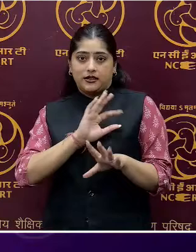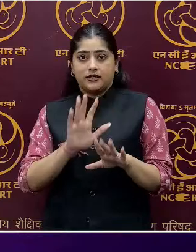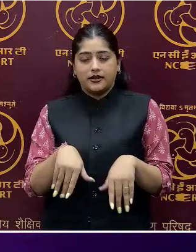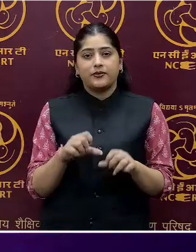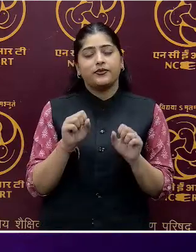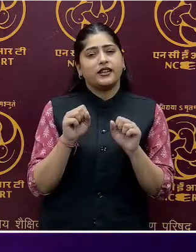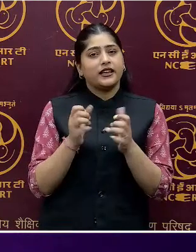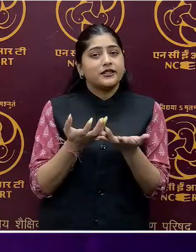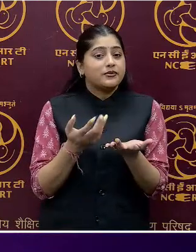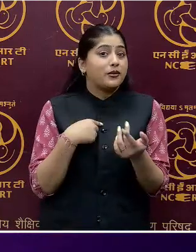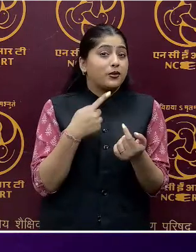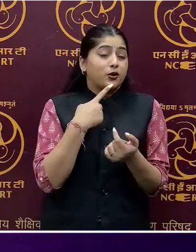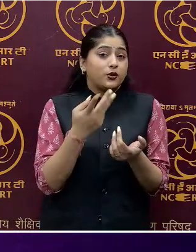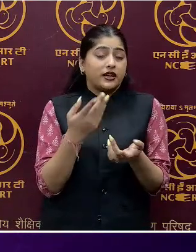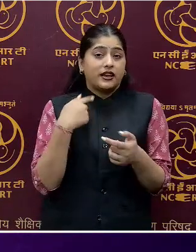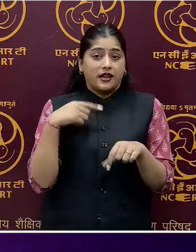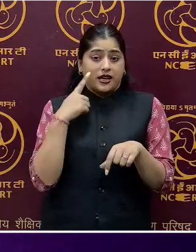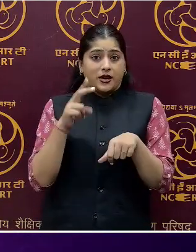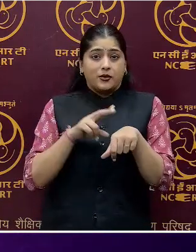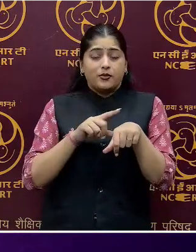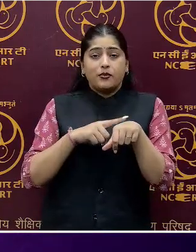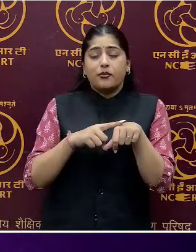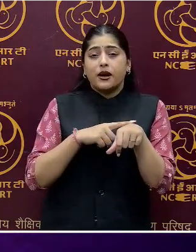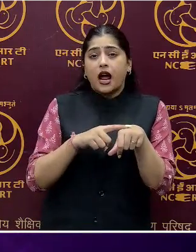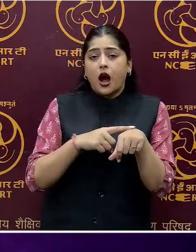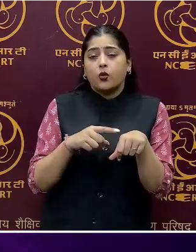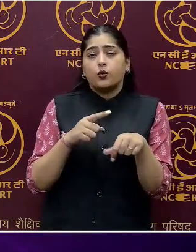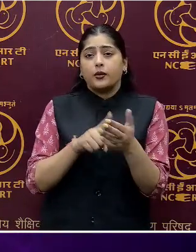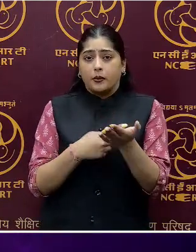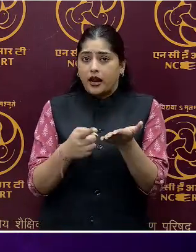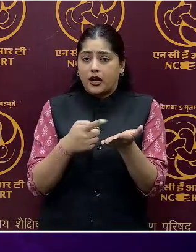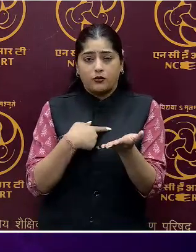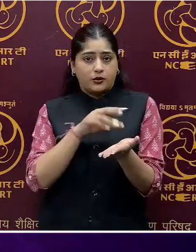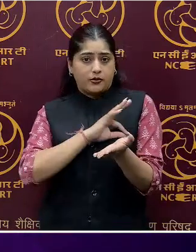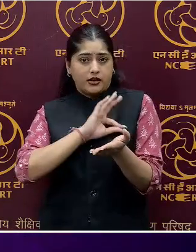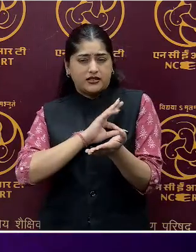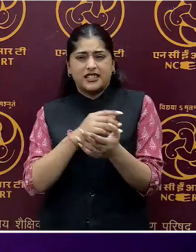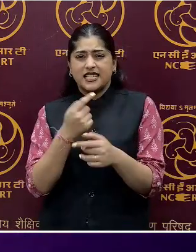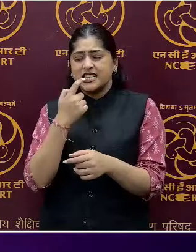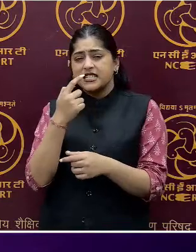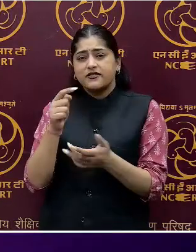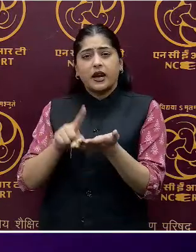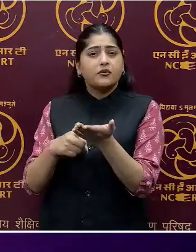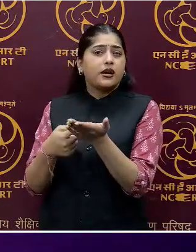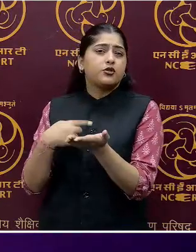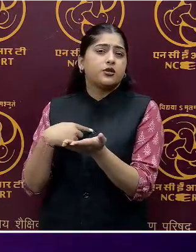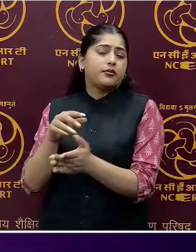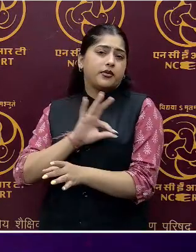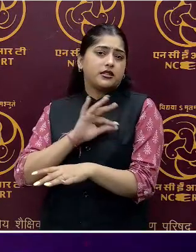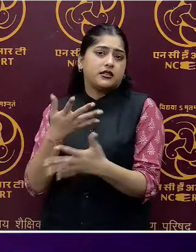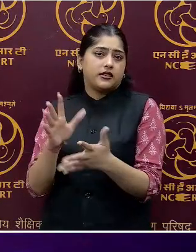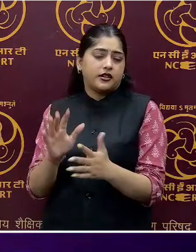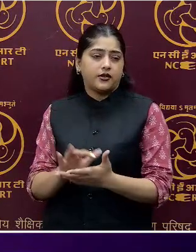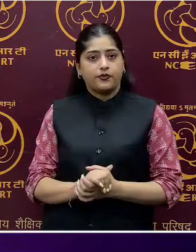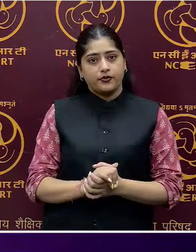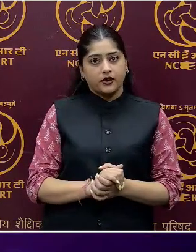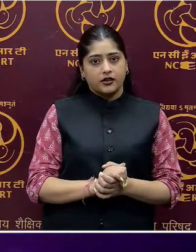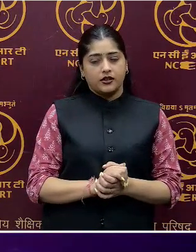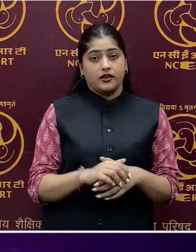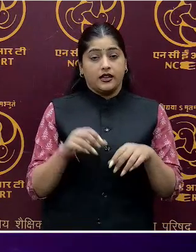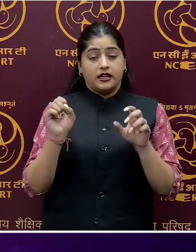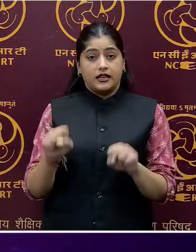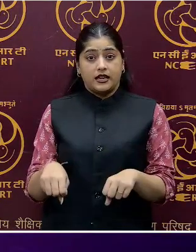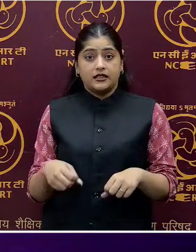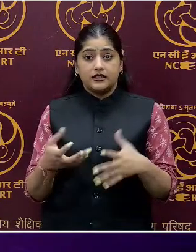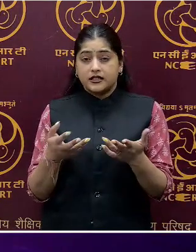bread. I prefer brown bread over the white bread. So I have a beautiful frame of having the picture